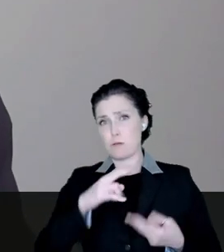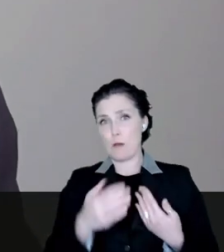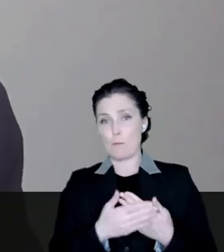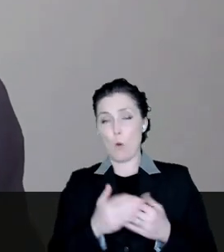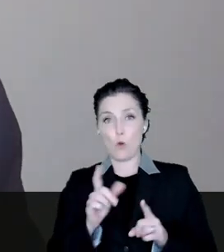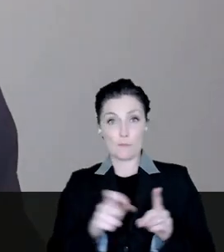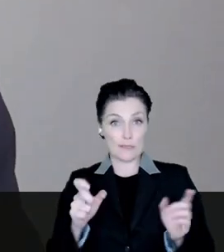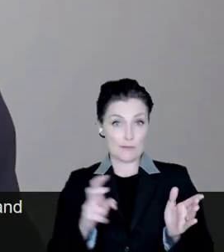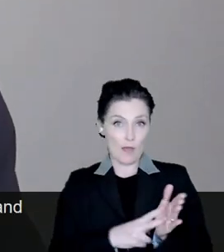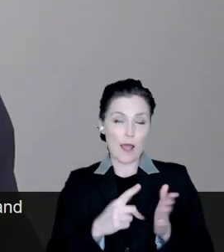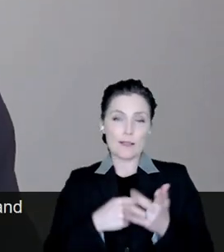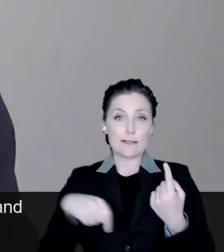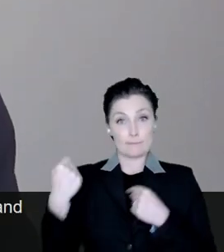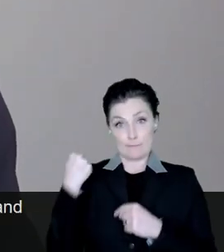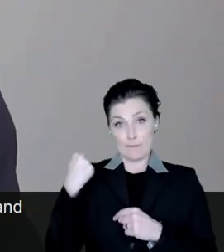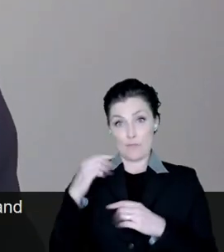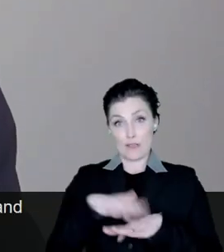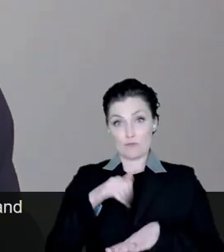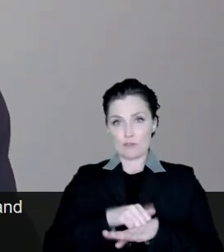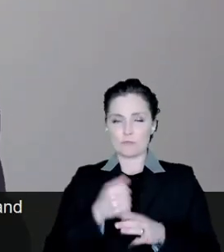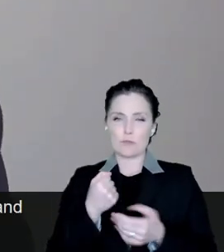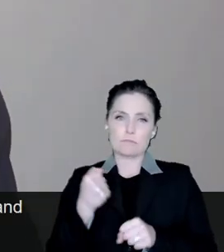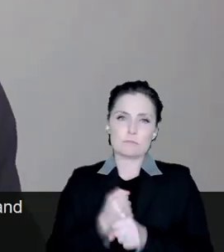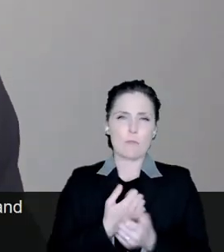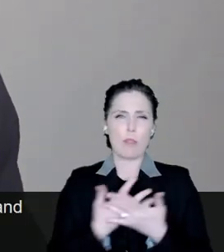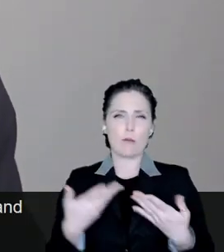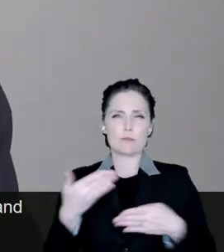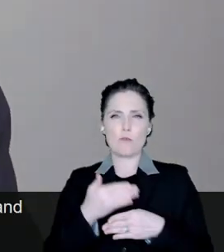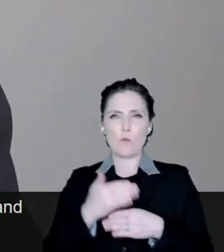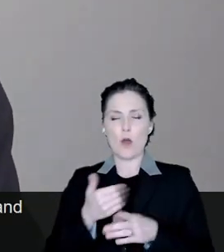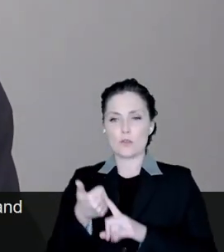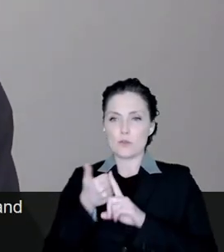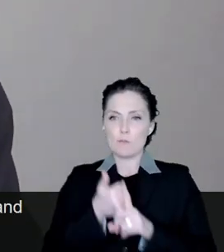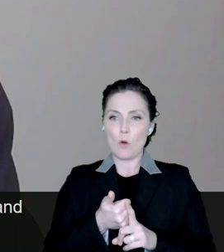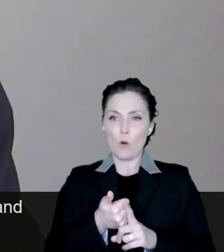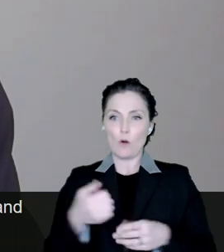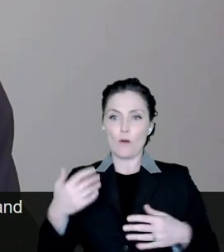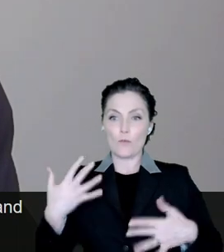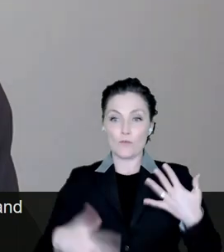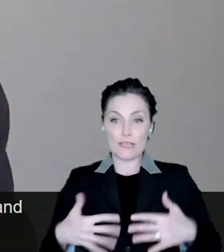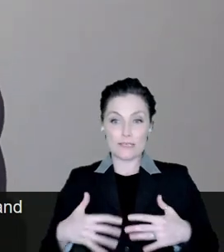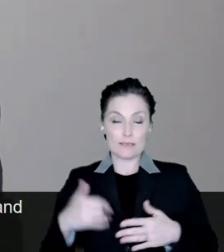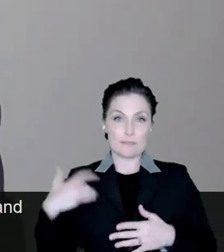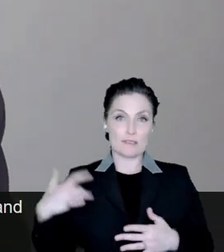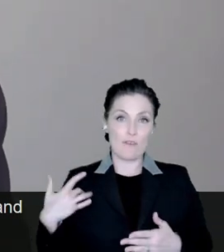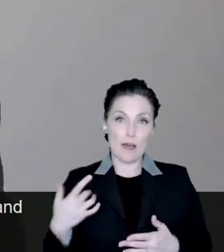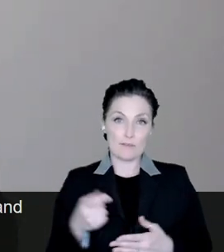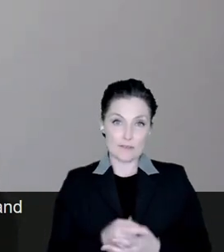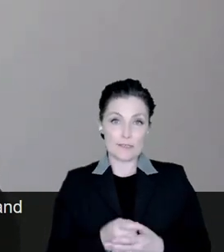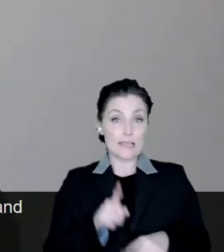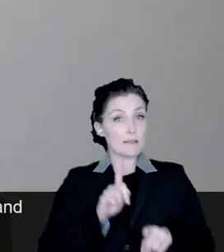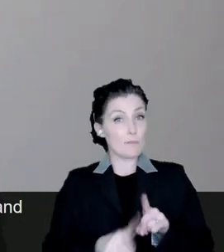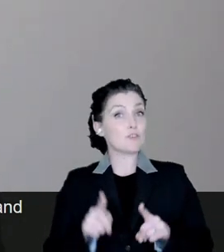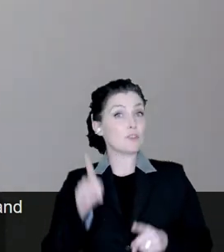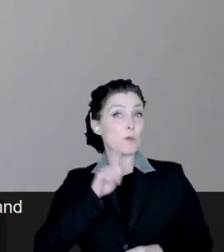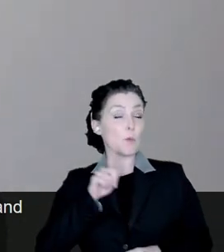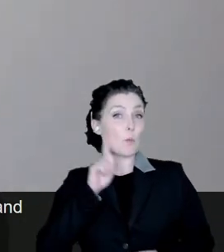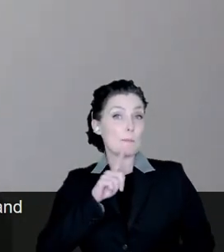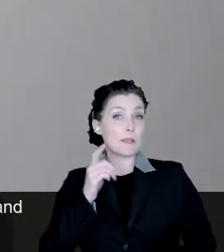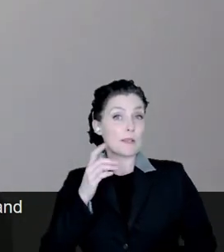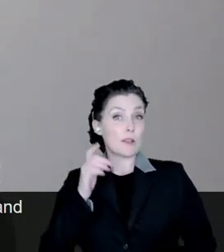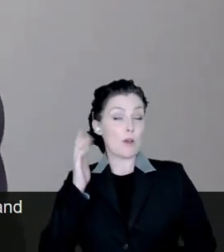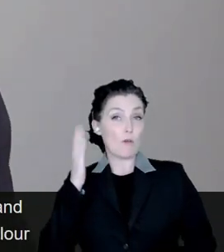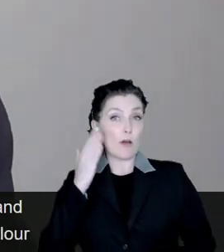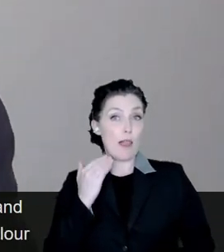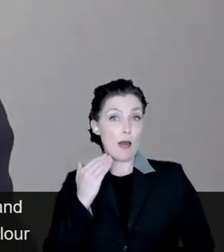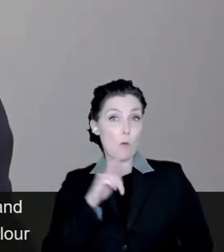and support victims and survivors, particularly those women of colour who often don't go to the police or